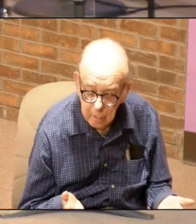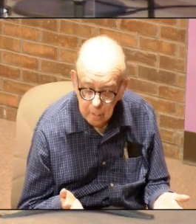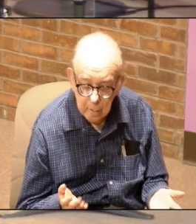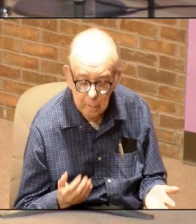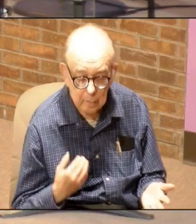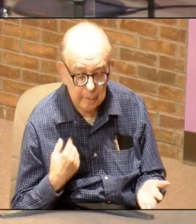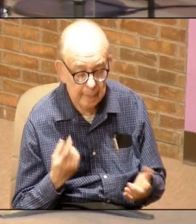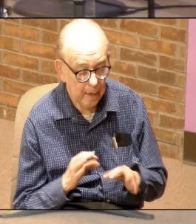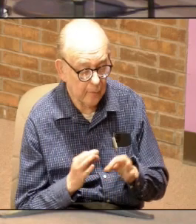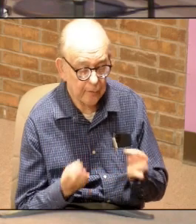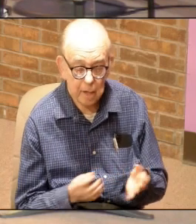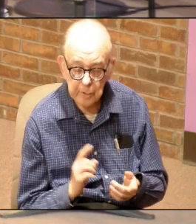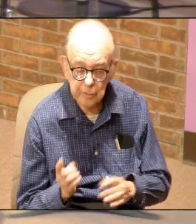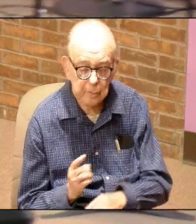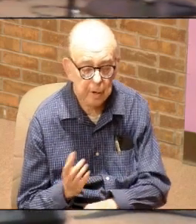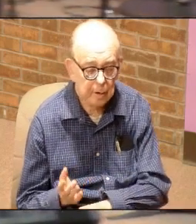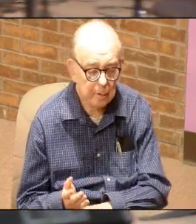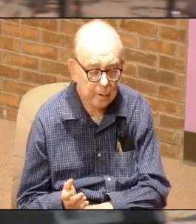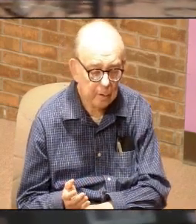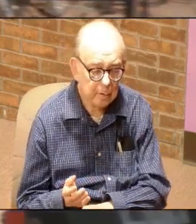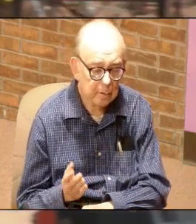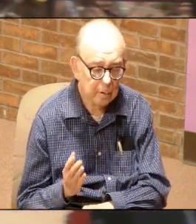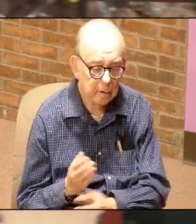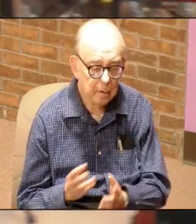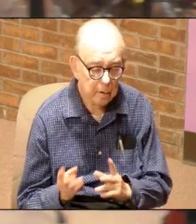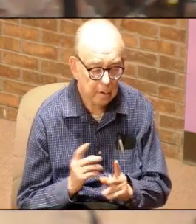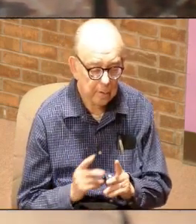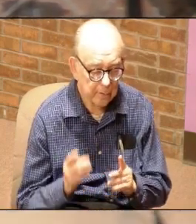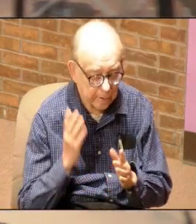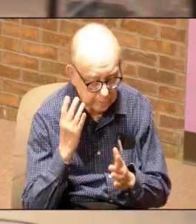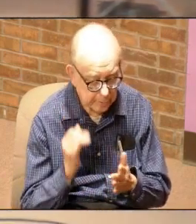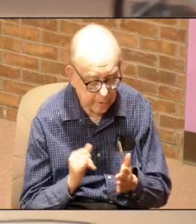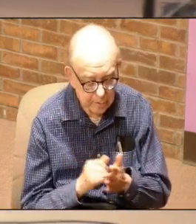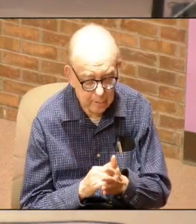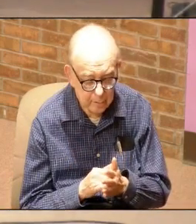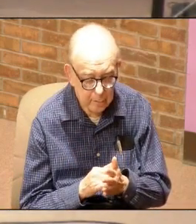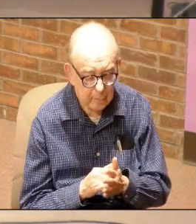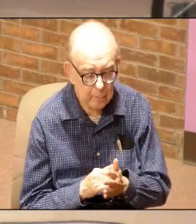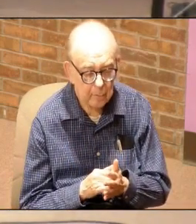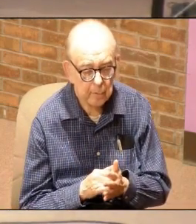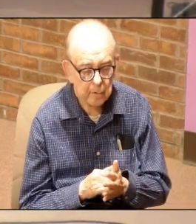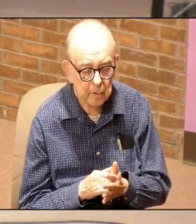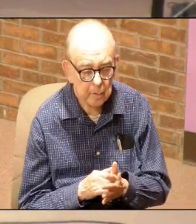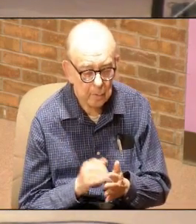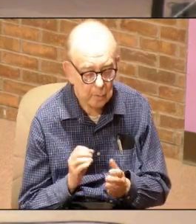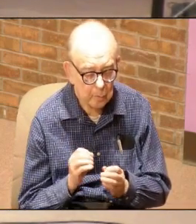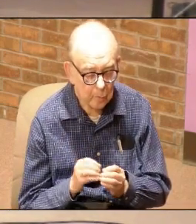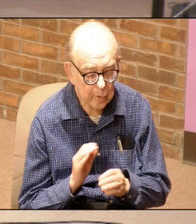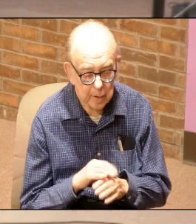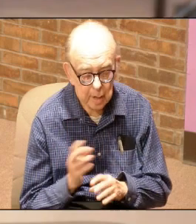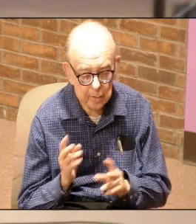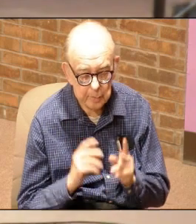Where's our families? Some of you experience that more than others.